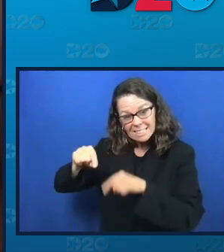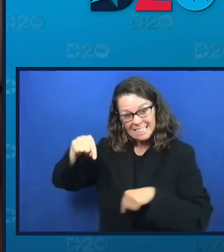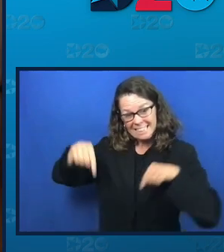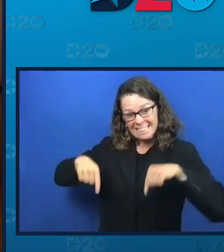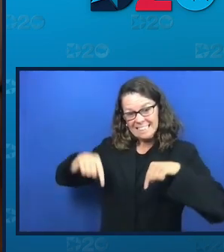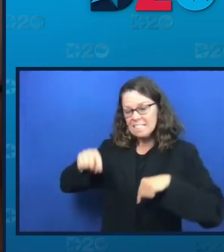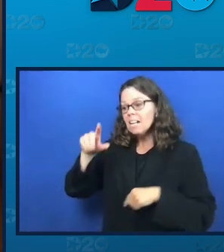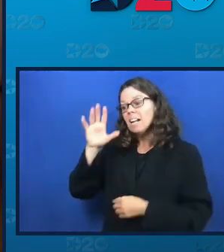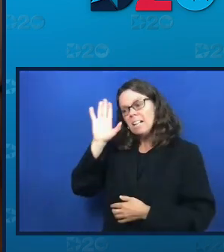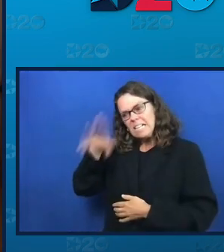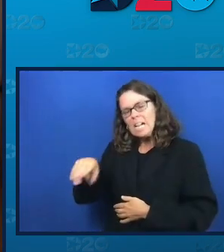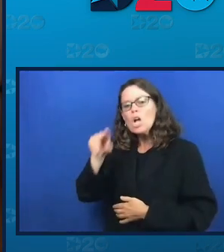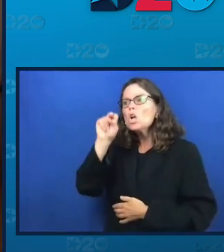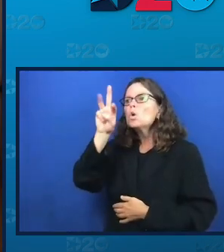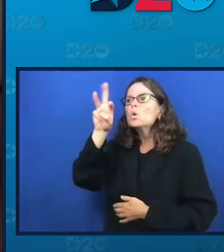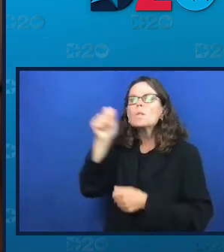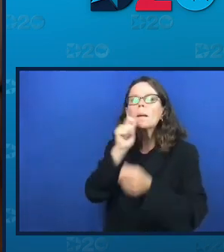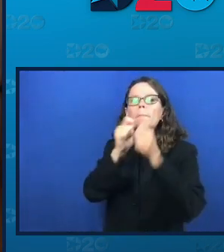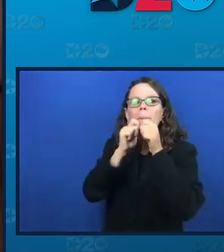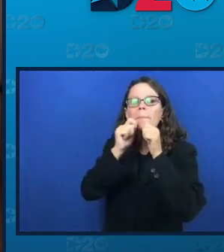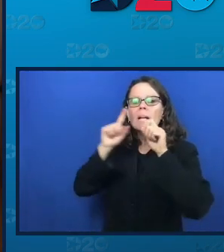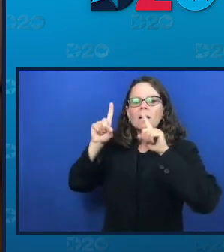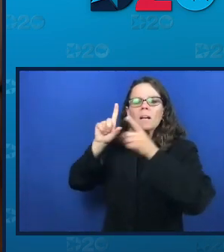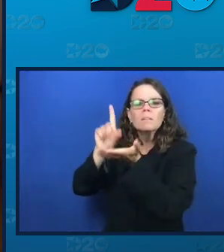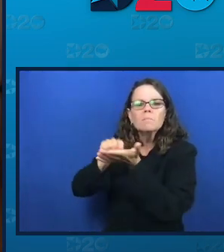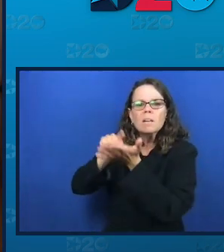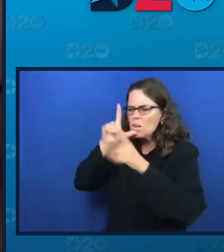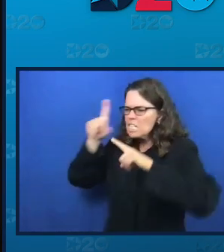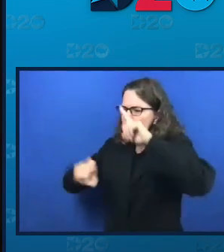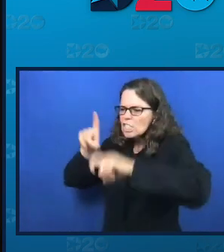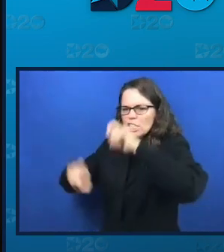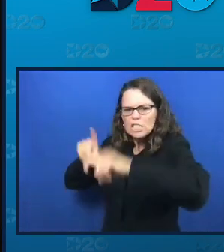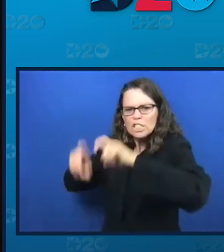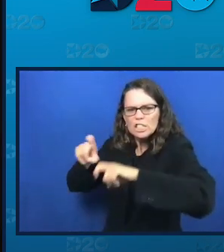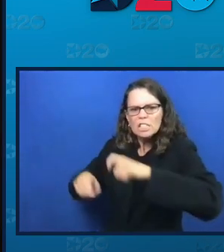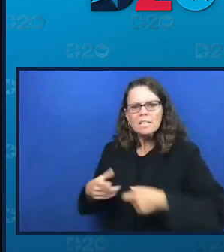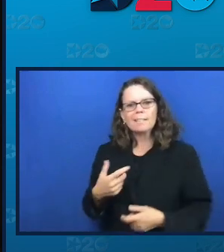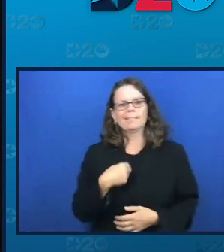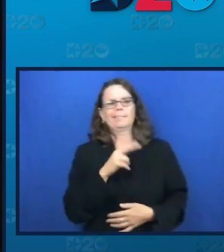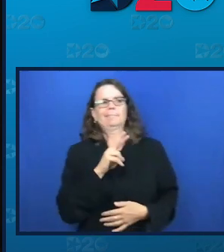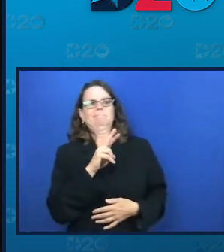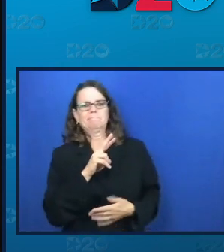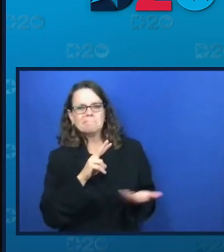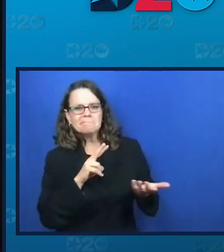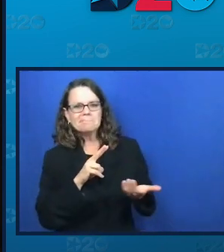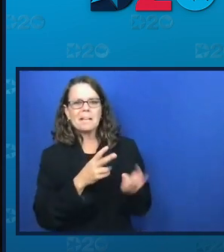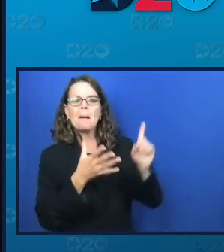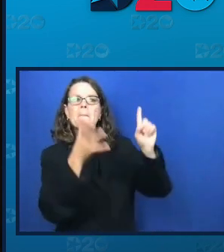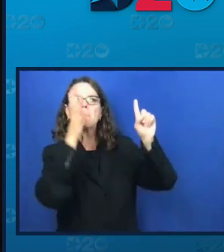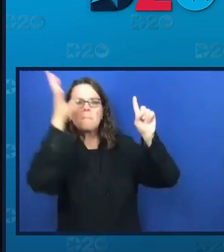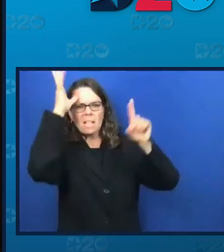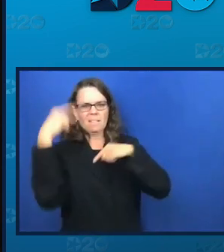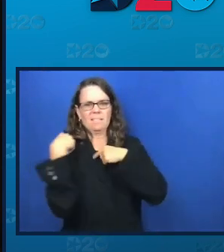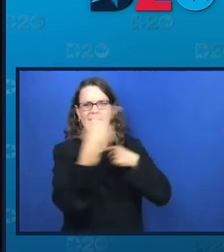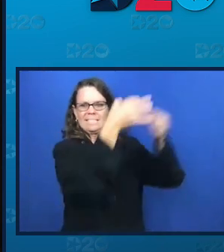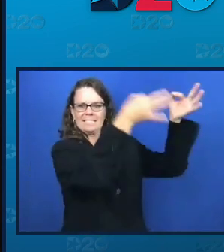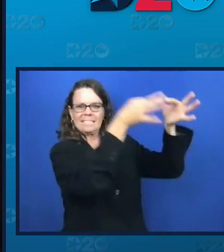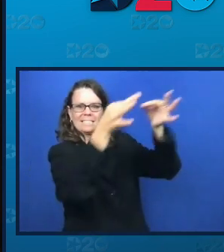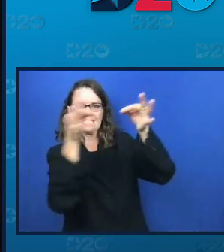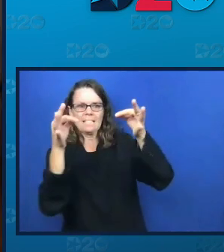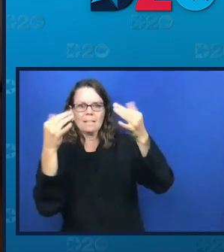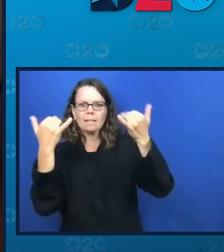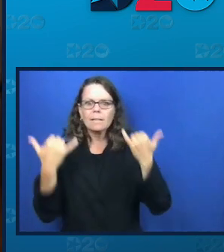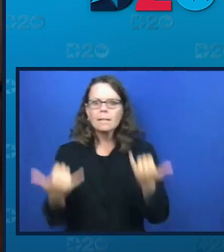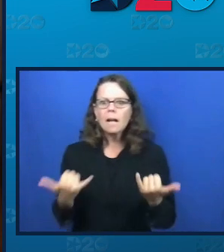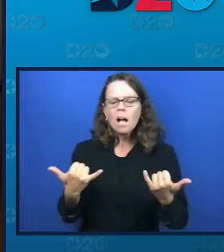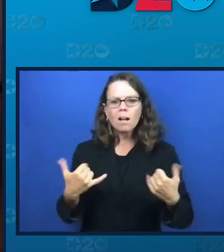the parents, I would say, but this time it was called by me. I came down from Penn, and Maisie came up from D.C., and my cousins lived down the road. He